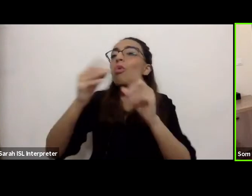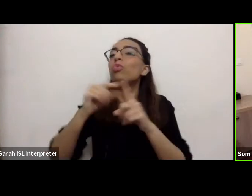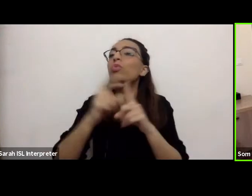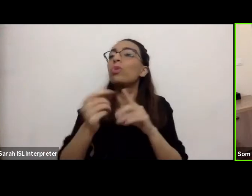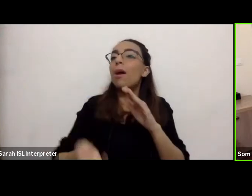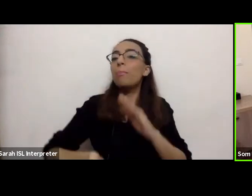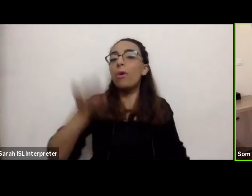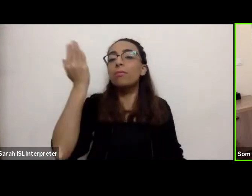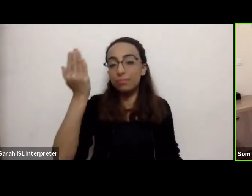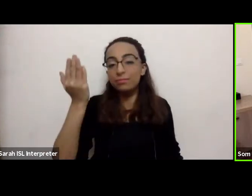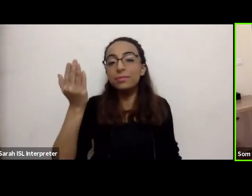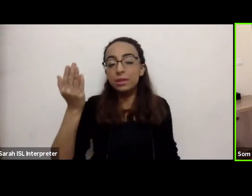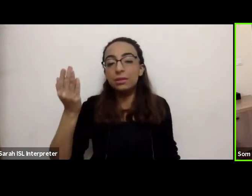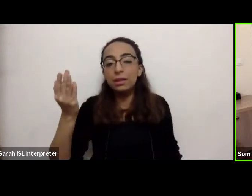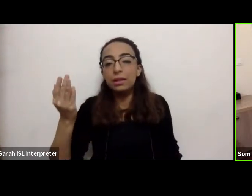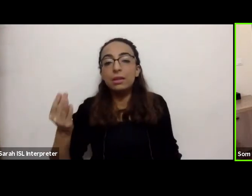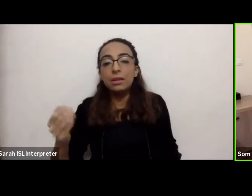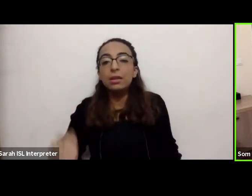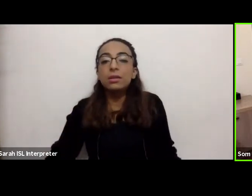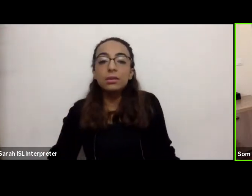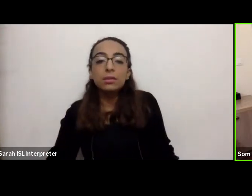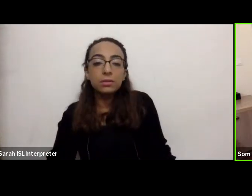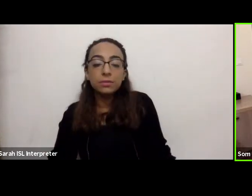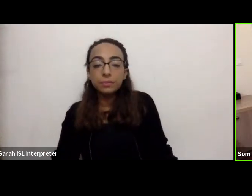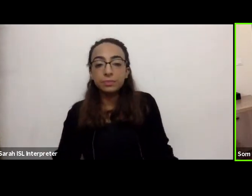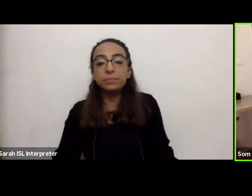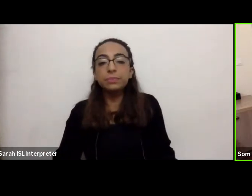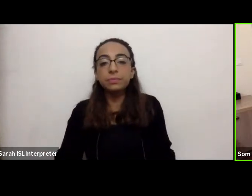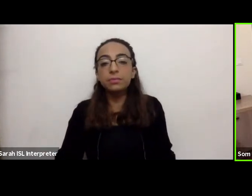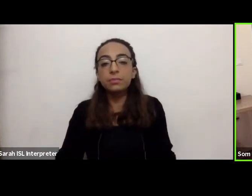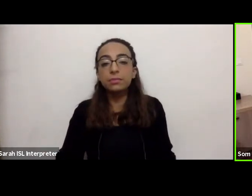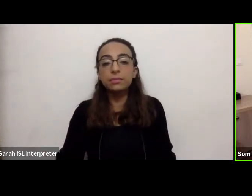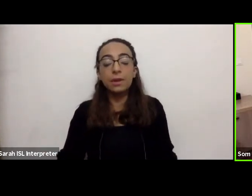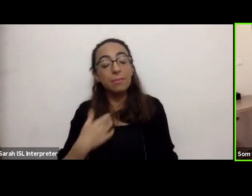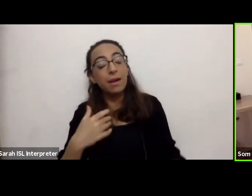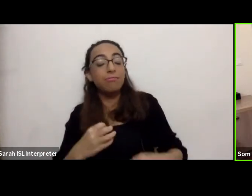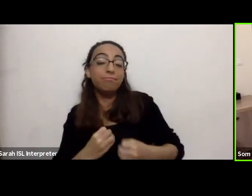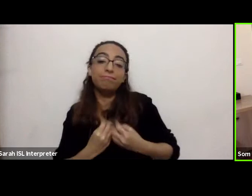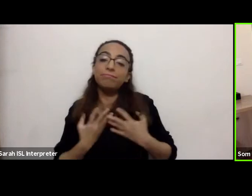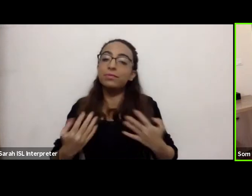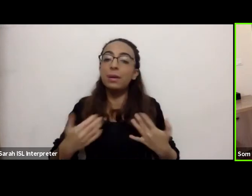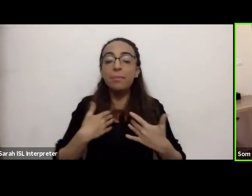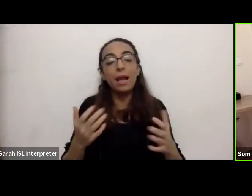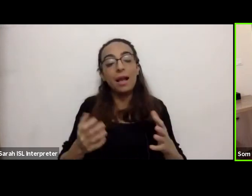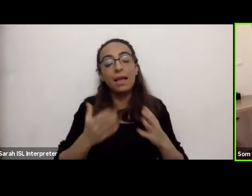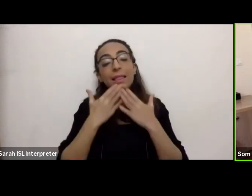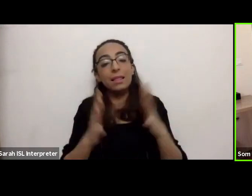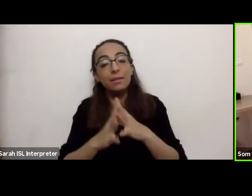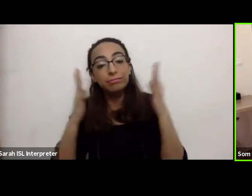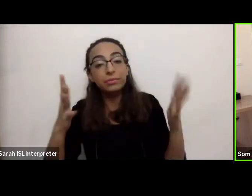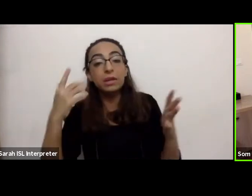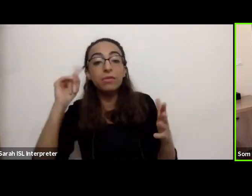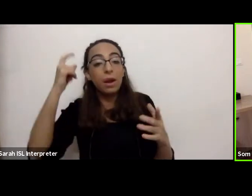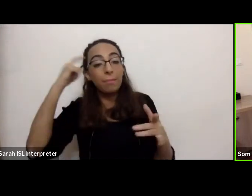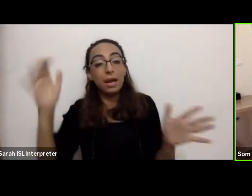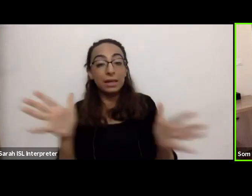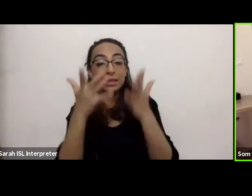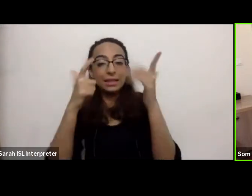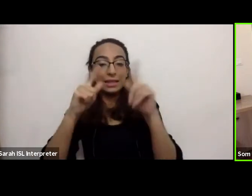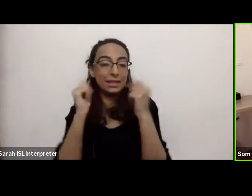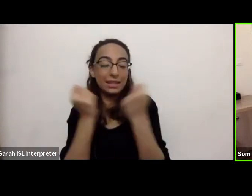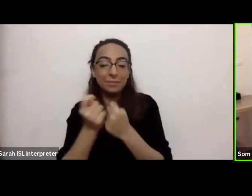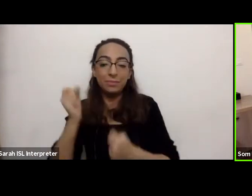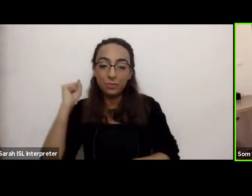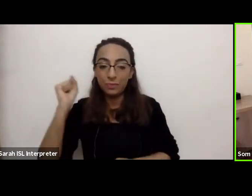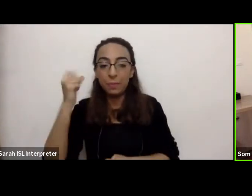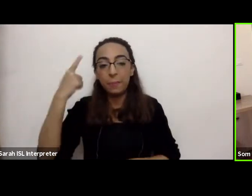spread. So, we are very grateful to the Mindtree team,